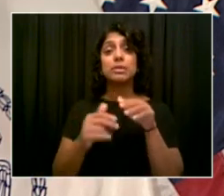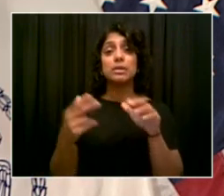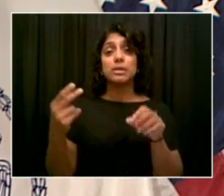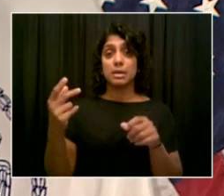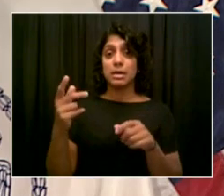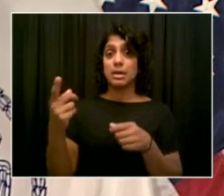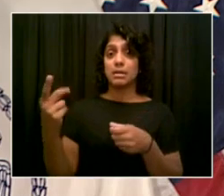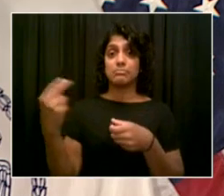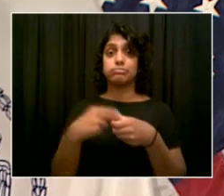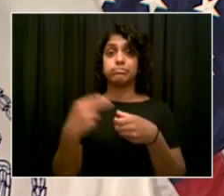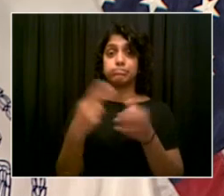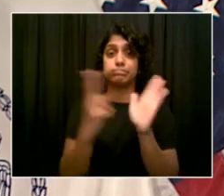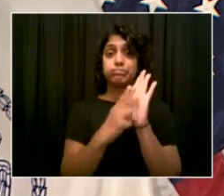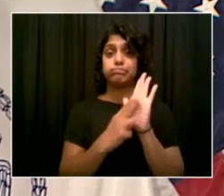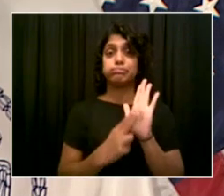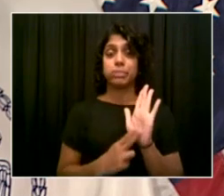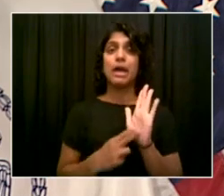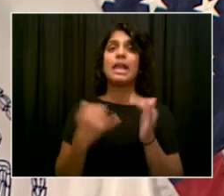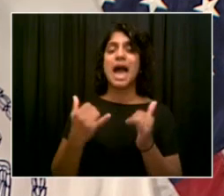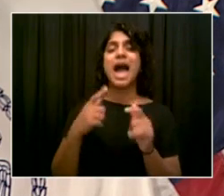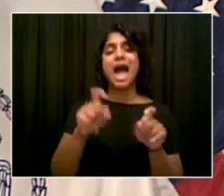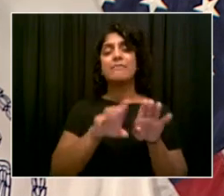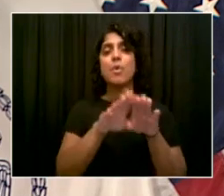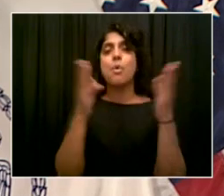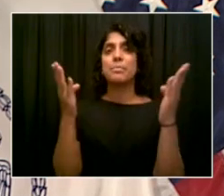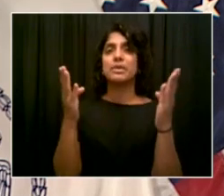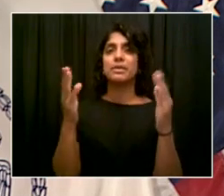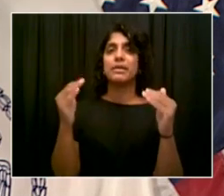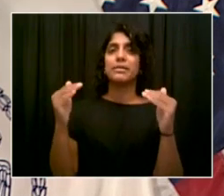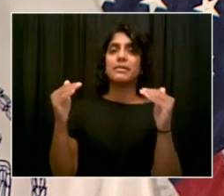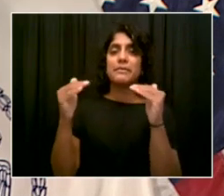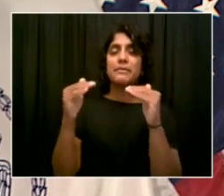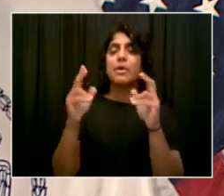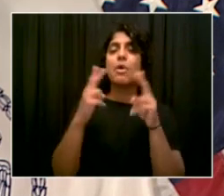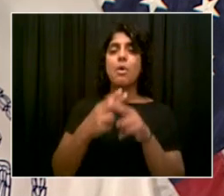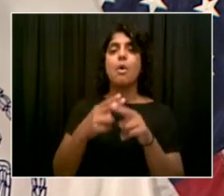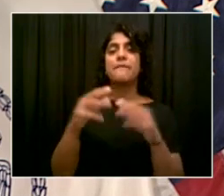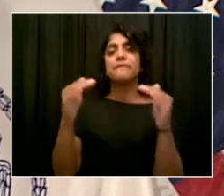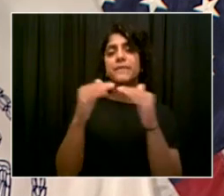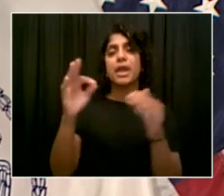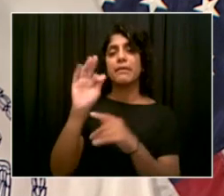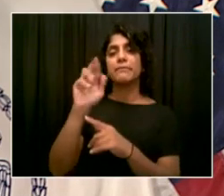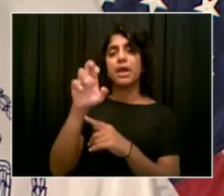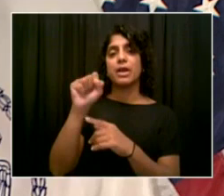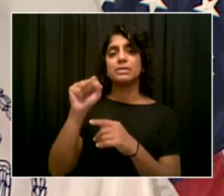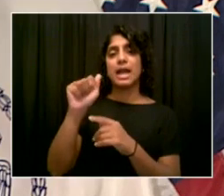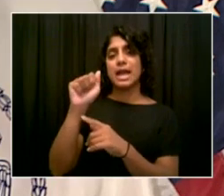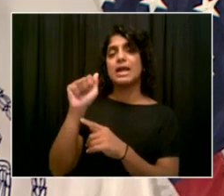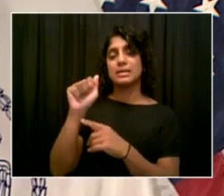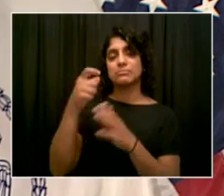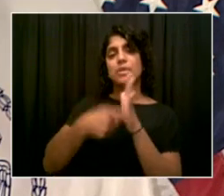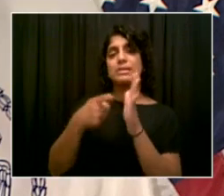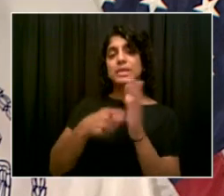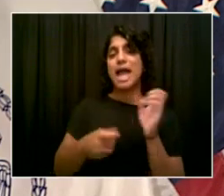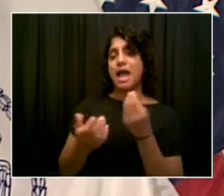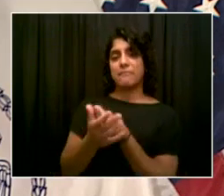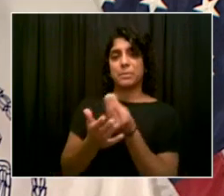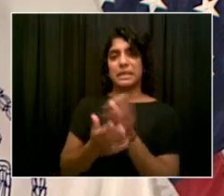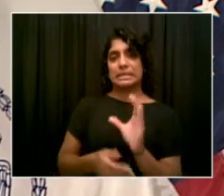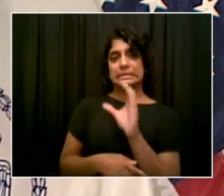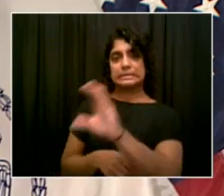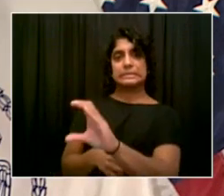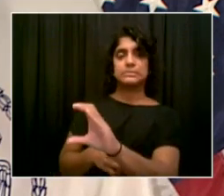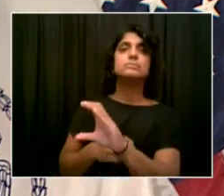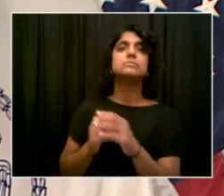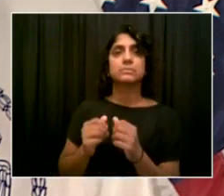funded. We're obviously going to expect to see uptake intensify as we go month by month. It's been slow for a